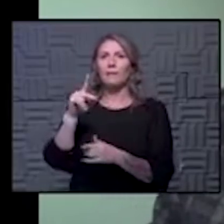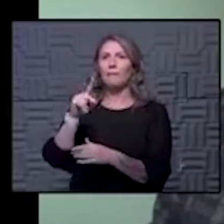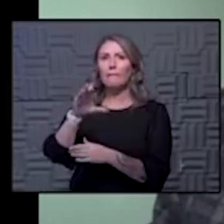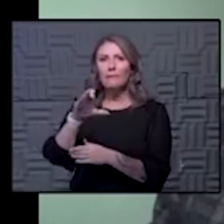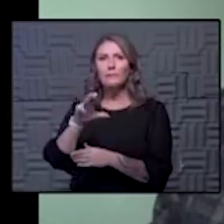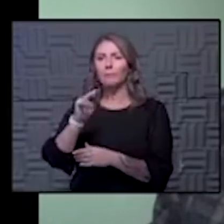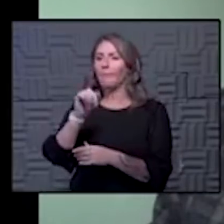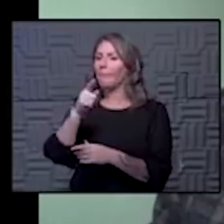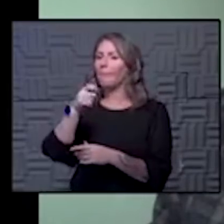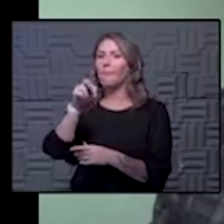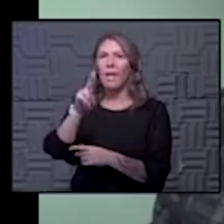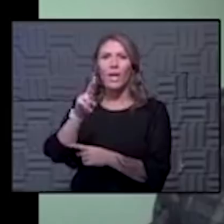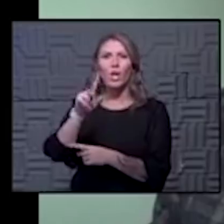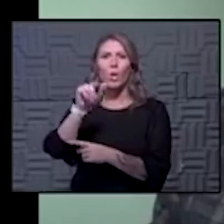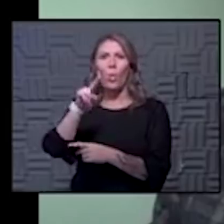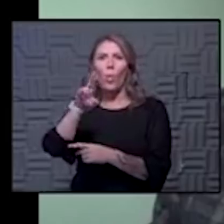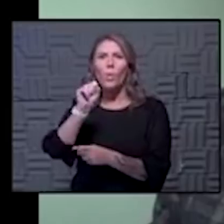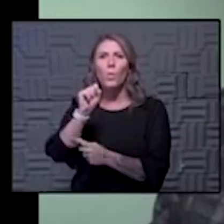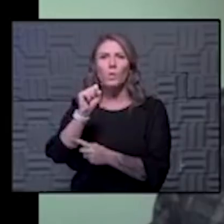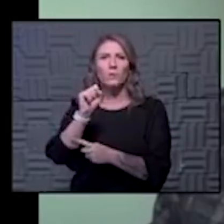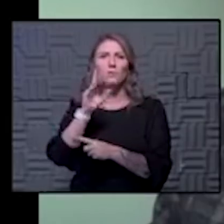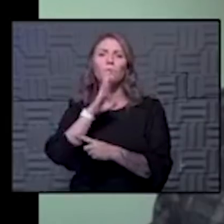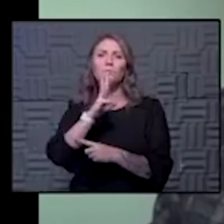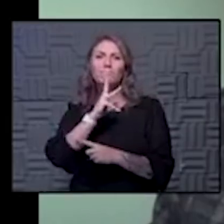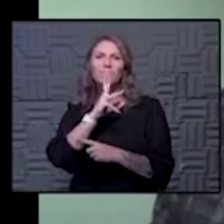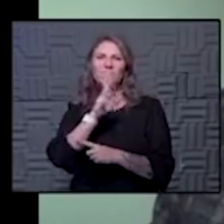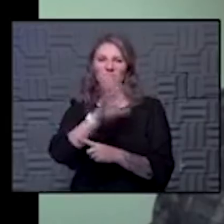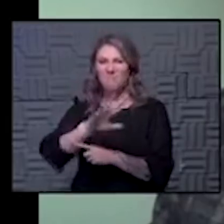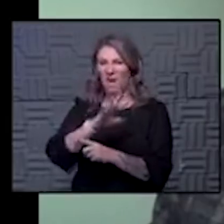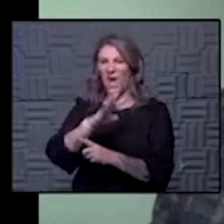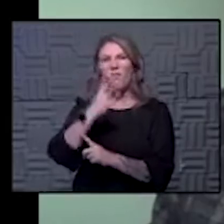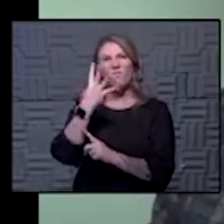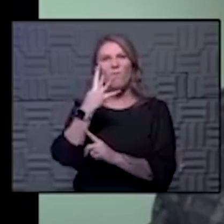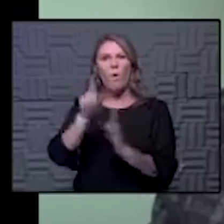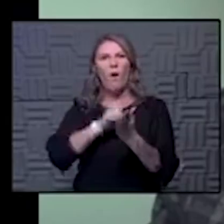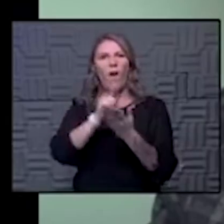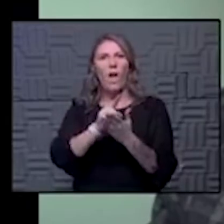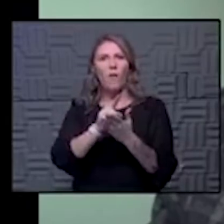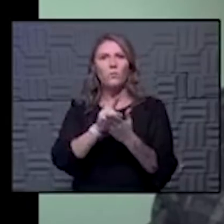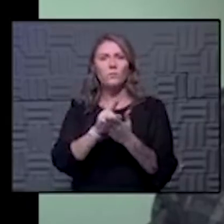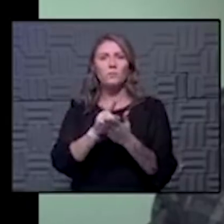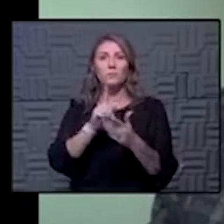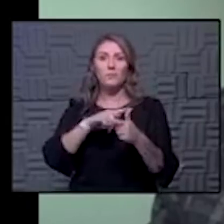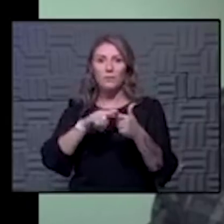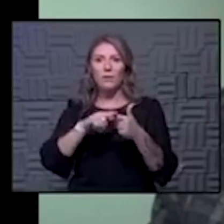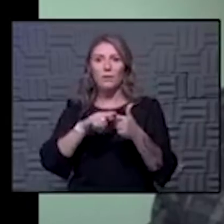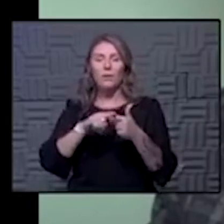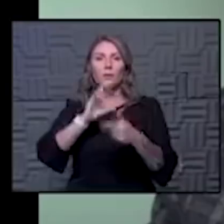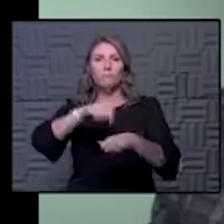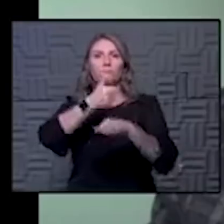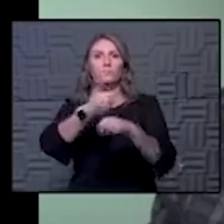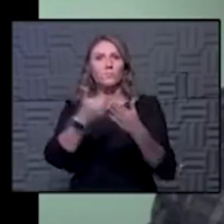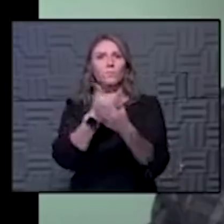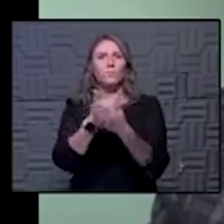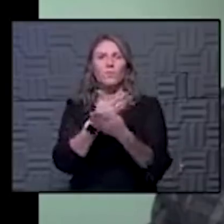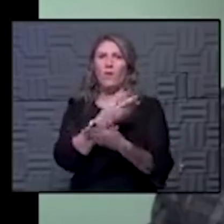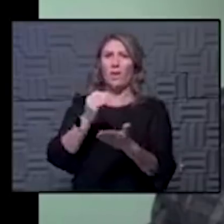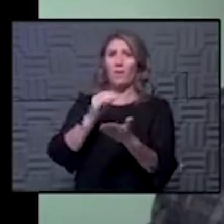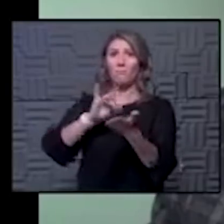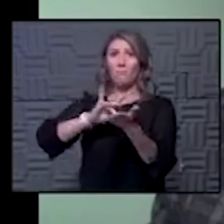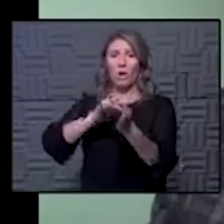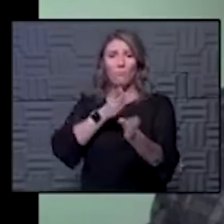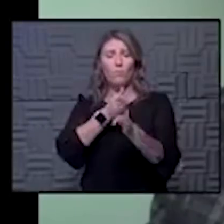going to speak in about 4 hours, I believe, to talk about other steps. Do they go far enough as medical professionals? What would you like to see